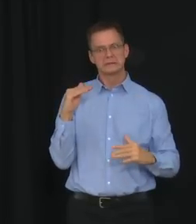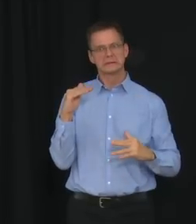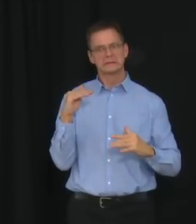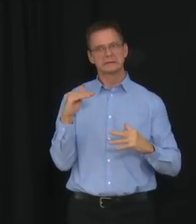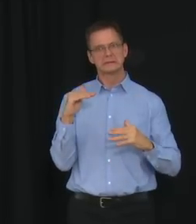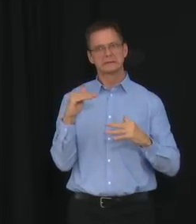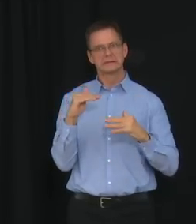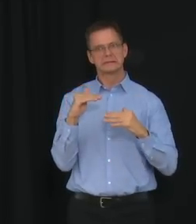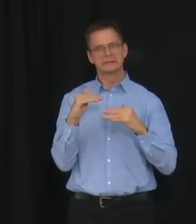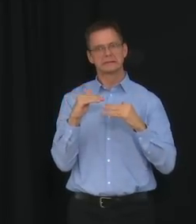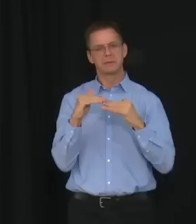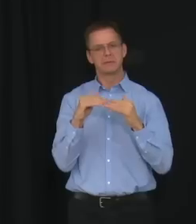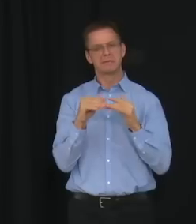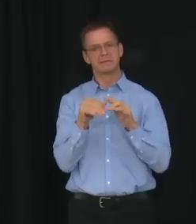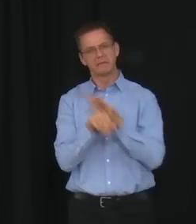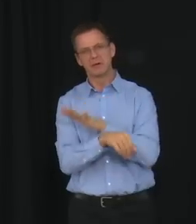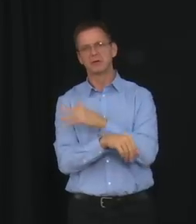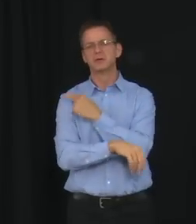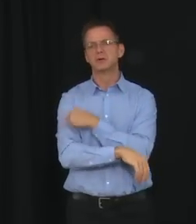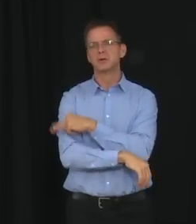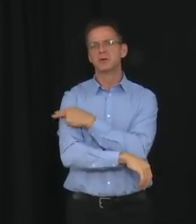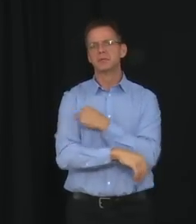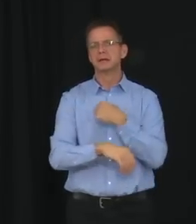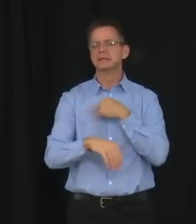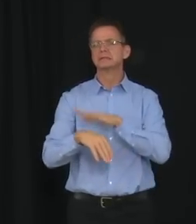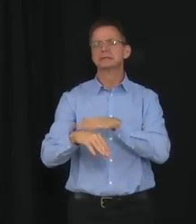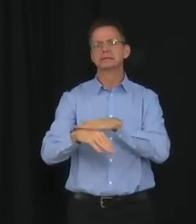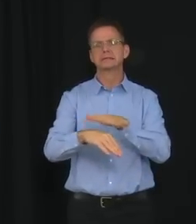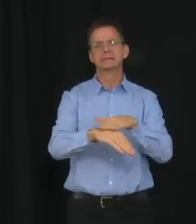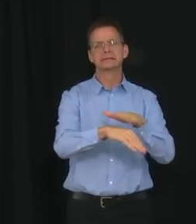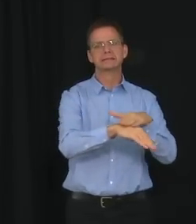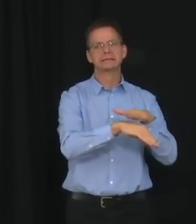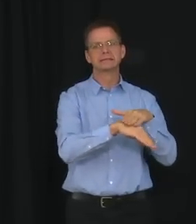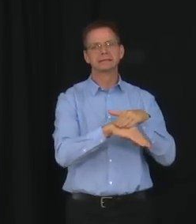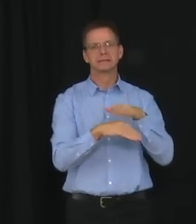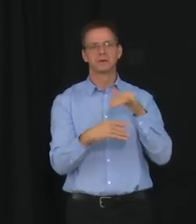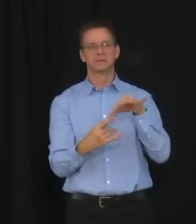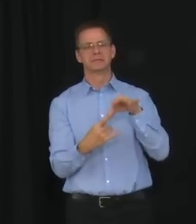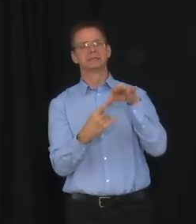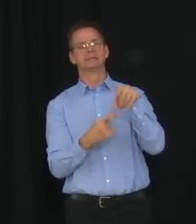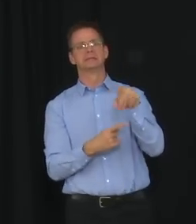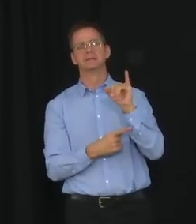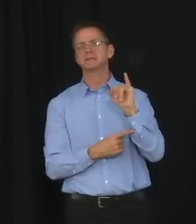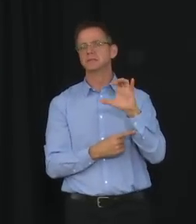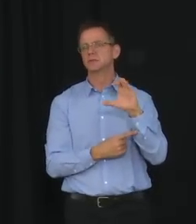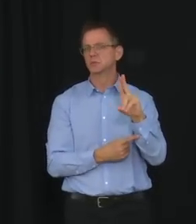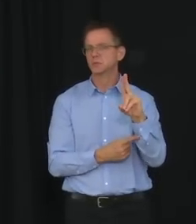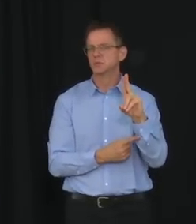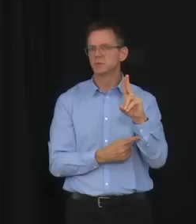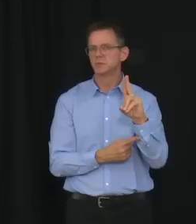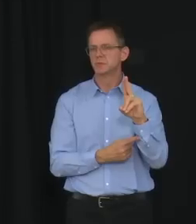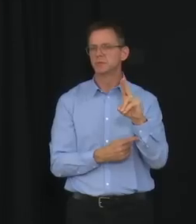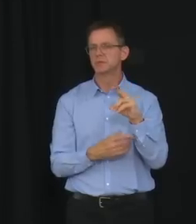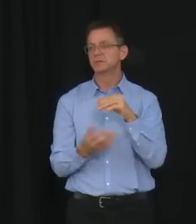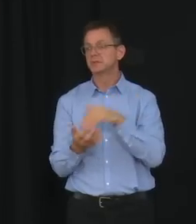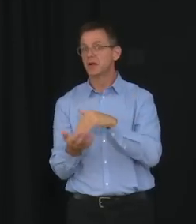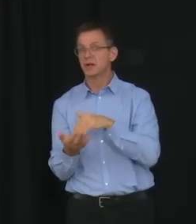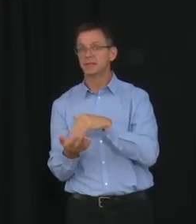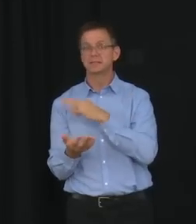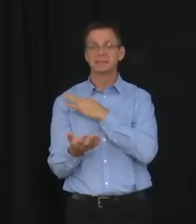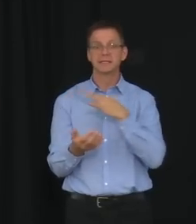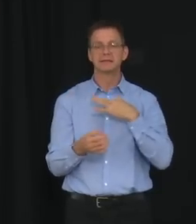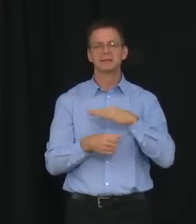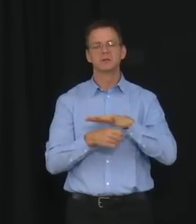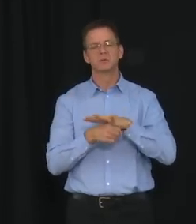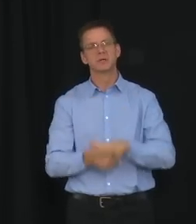increase capacity, particularly in our ICUs where pressure on our staff, physicians, and resources is intense.